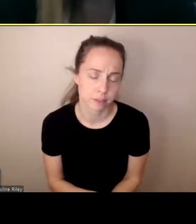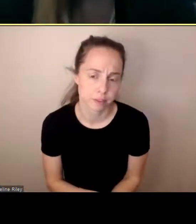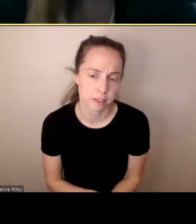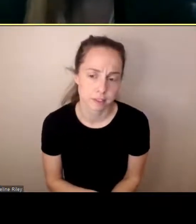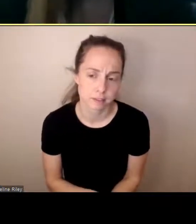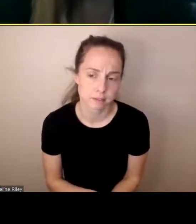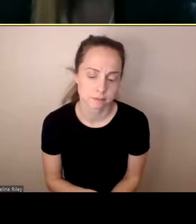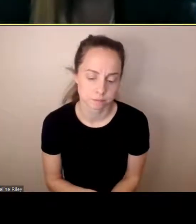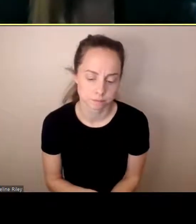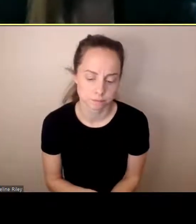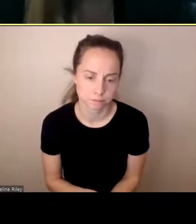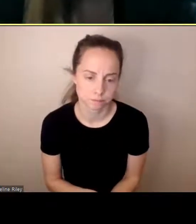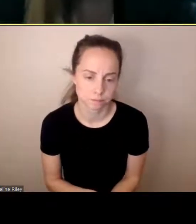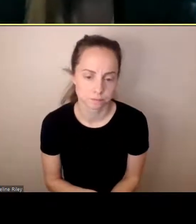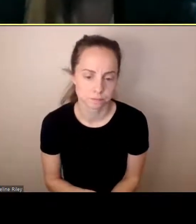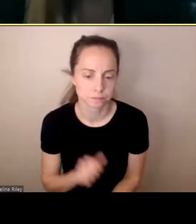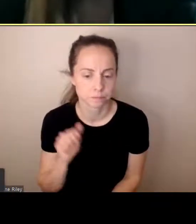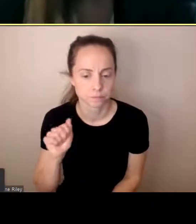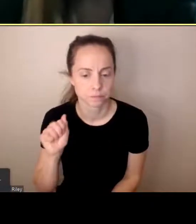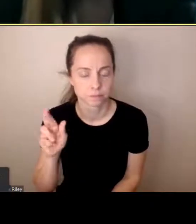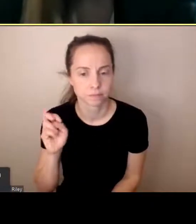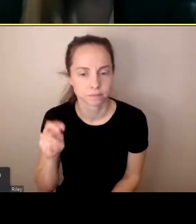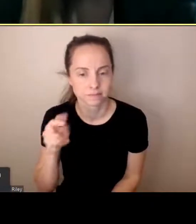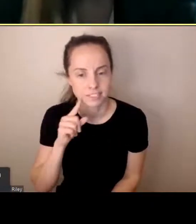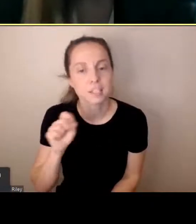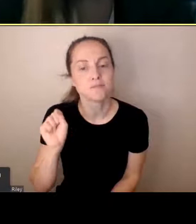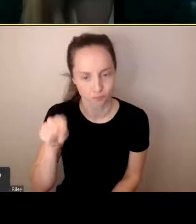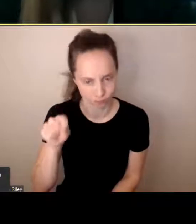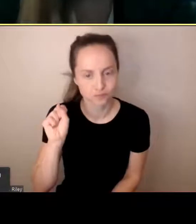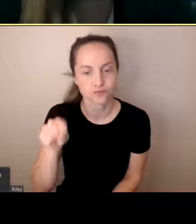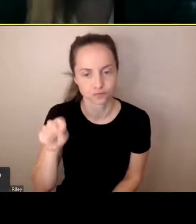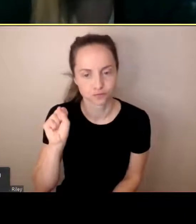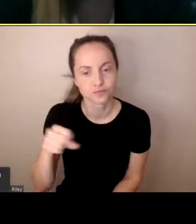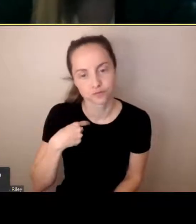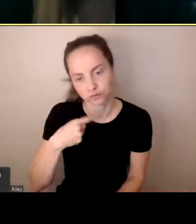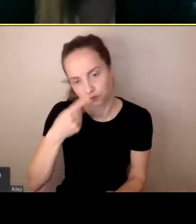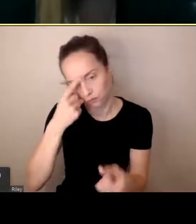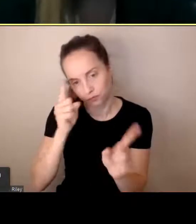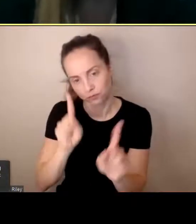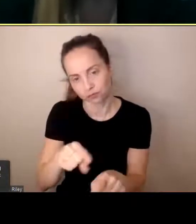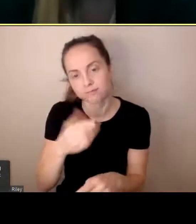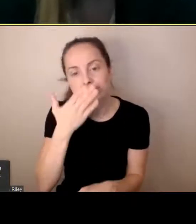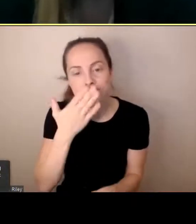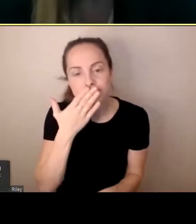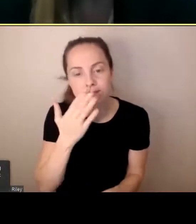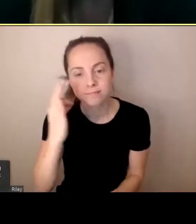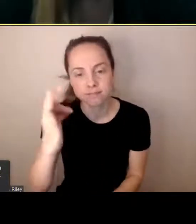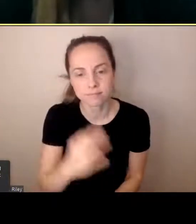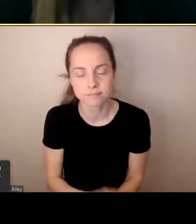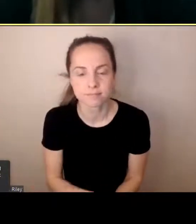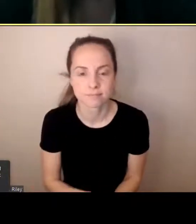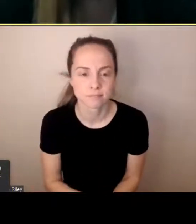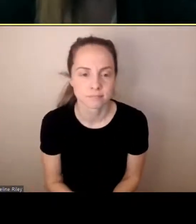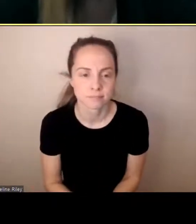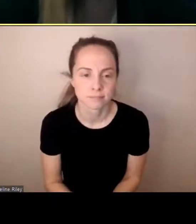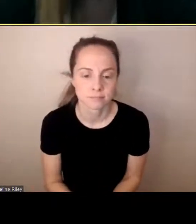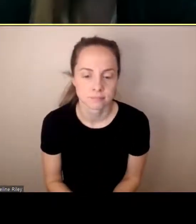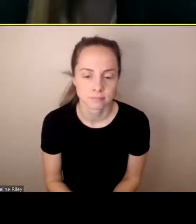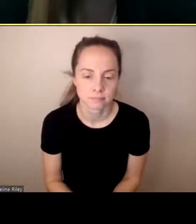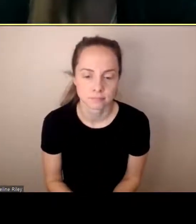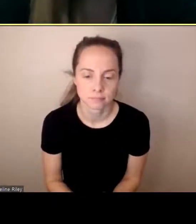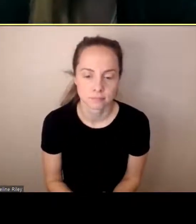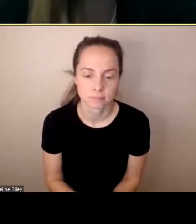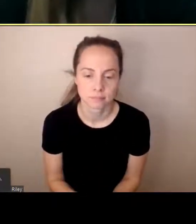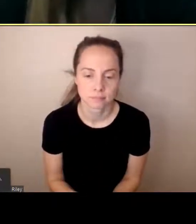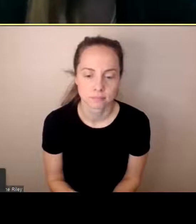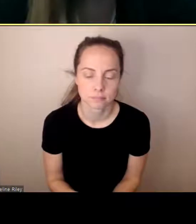Erin said in the question and answer, I'm nodding my head. Yes, I can agree with you more. Thank you. And then we have a question from